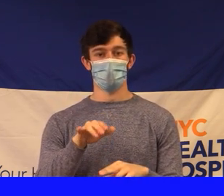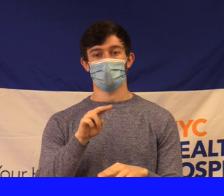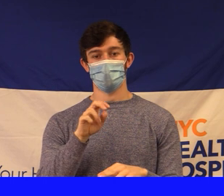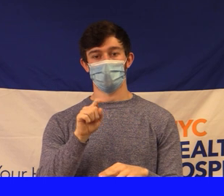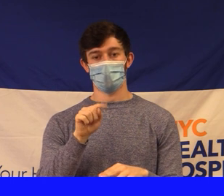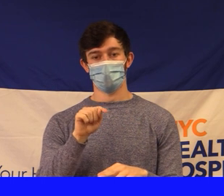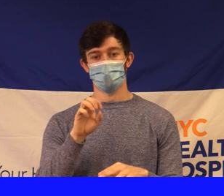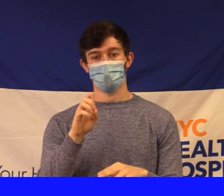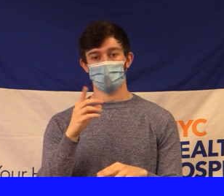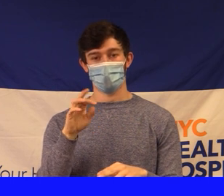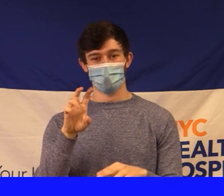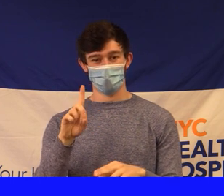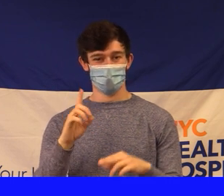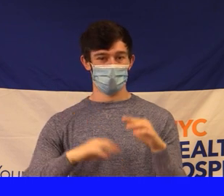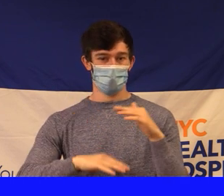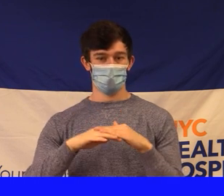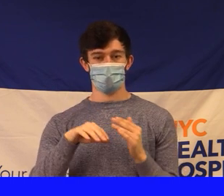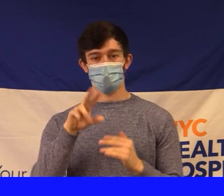cap from